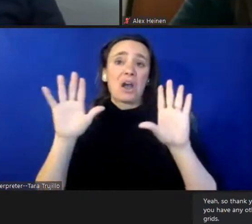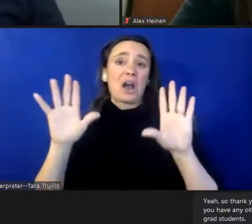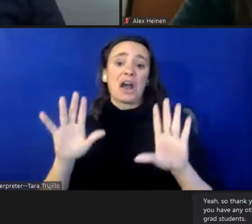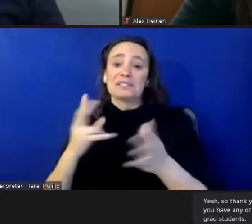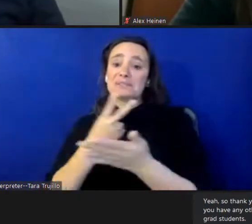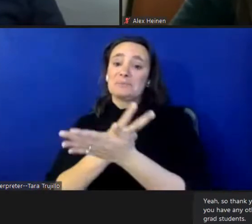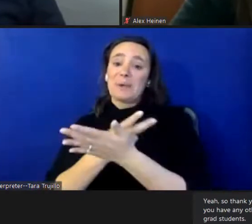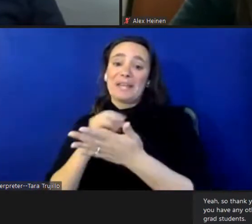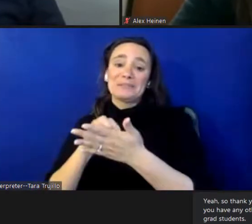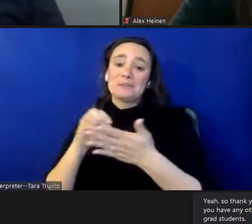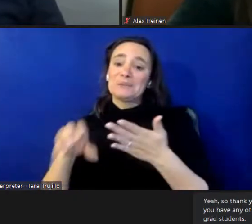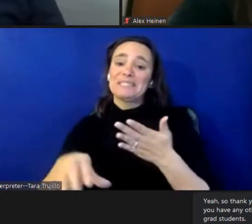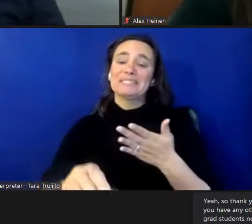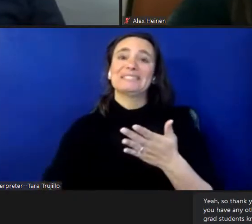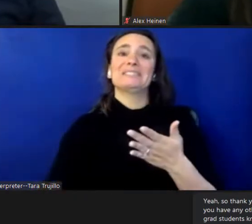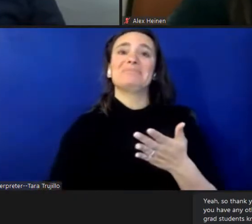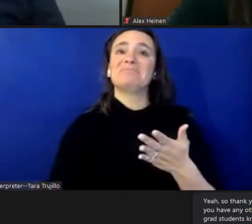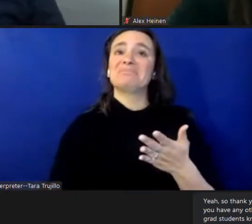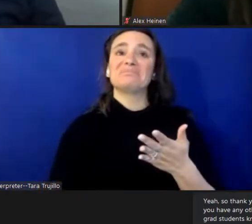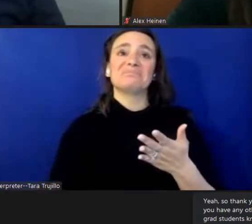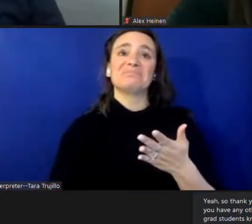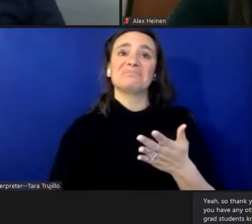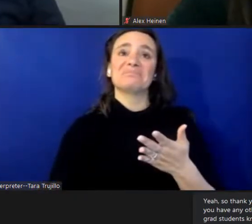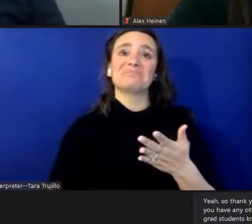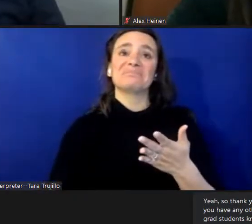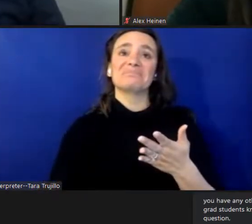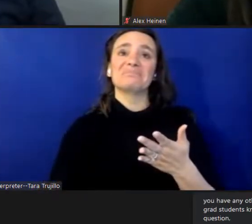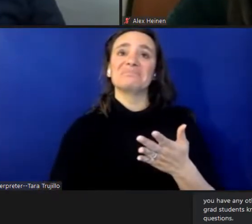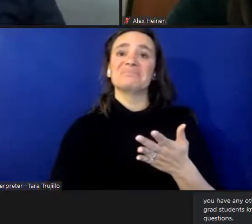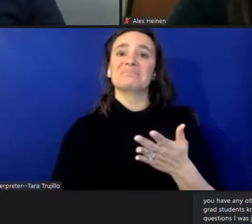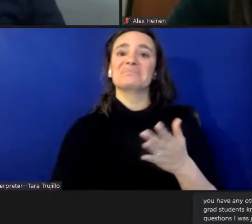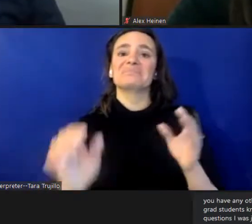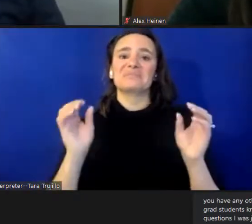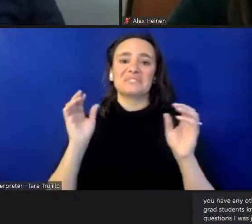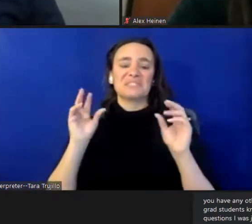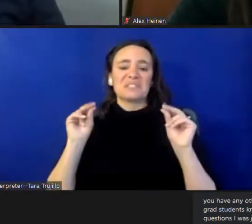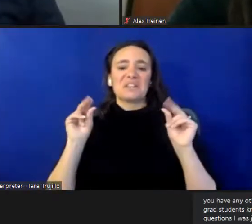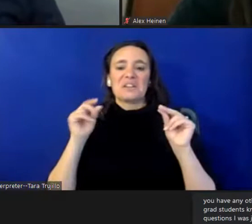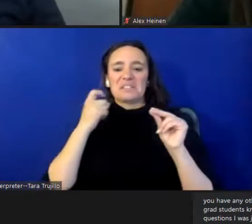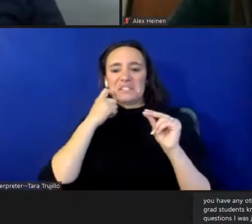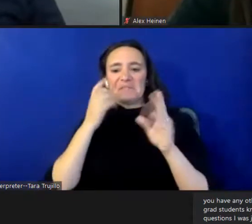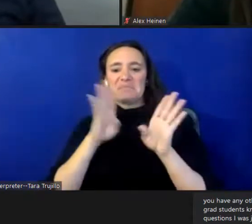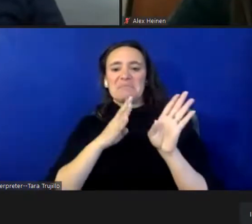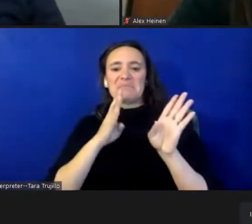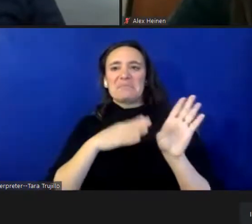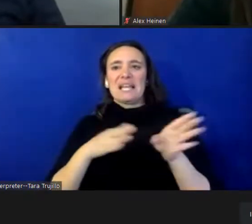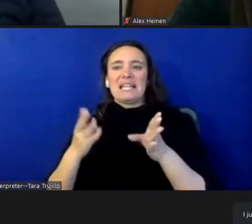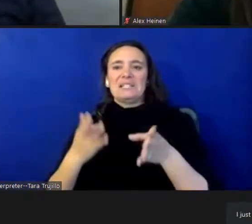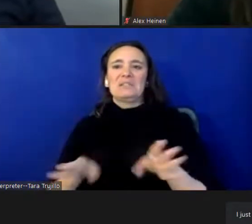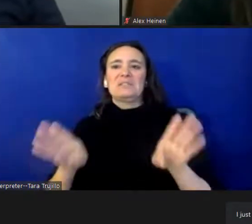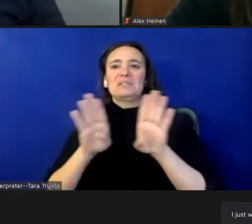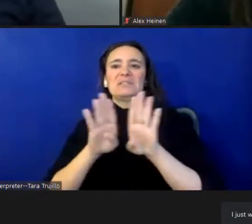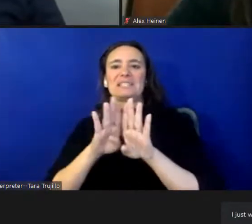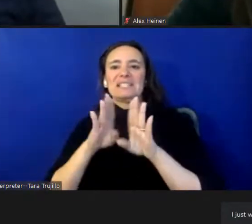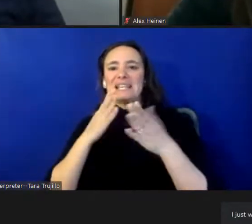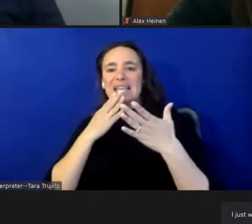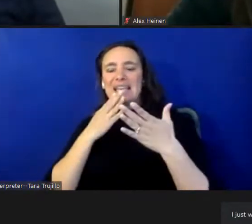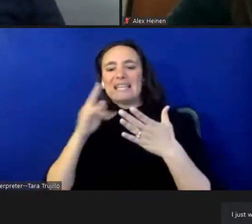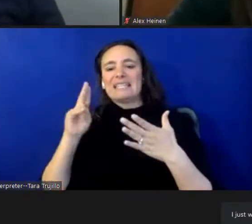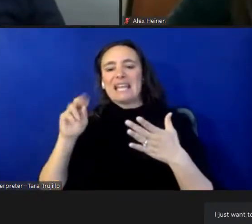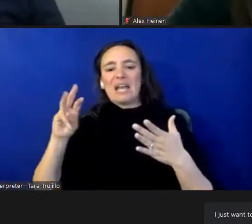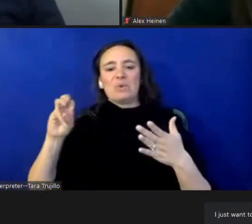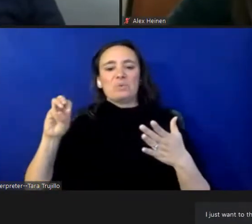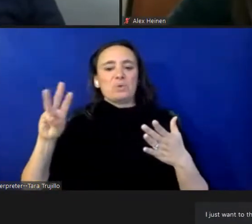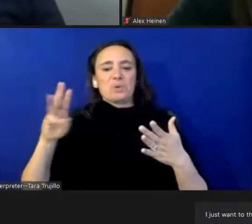students? No, we're all done with questions. I was just going to close it. I just want to thank you for being